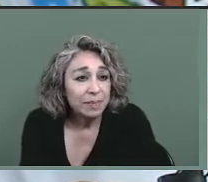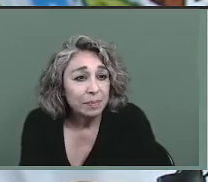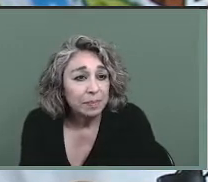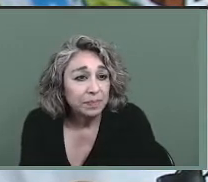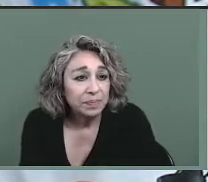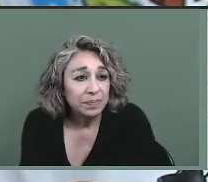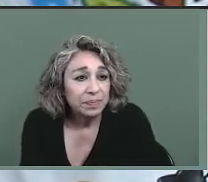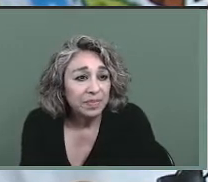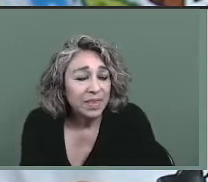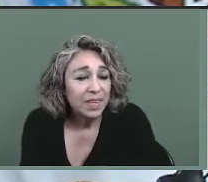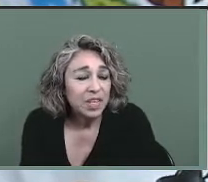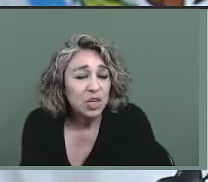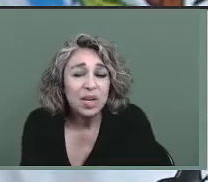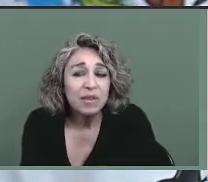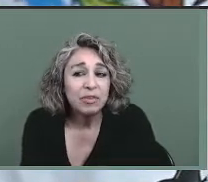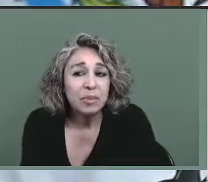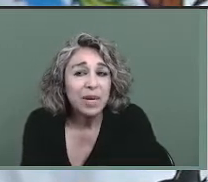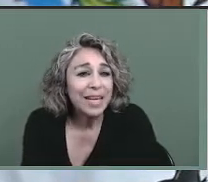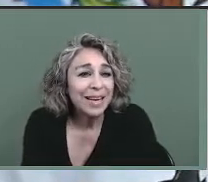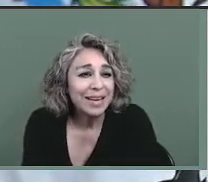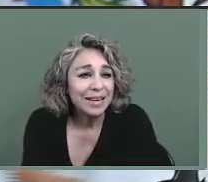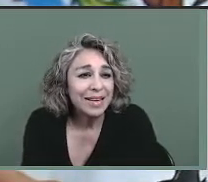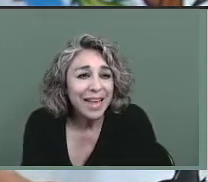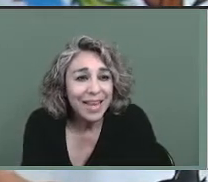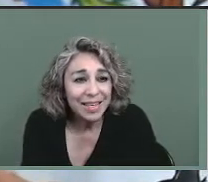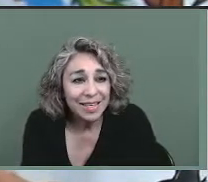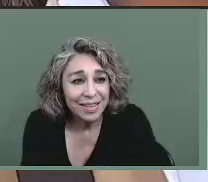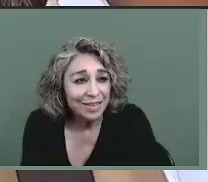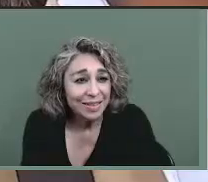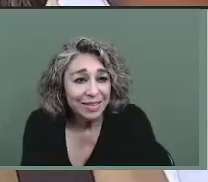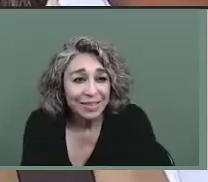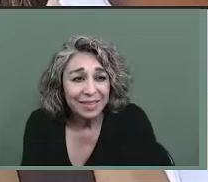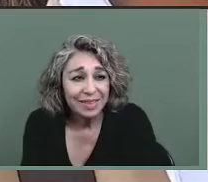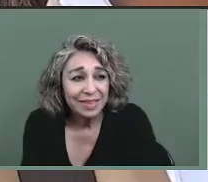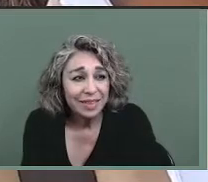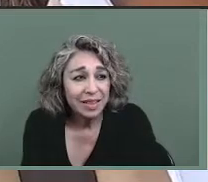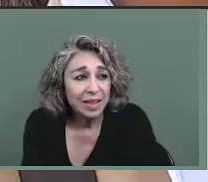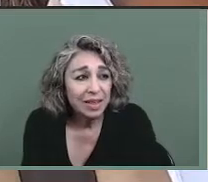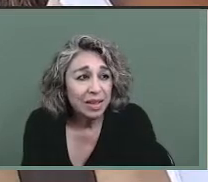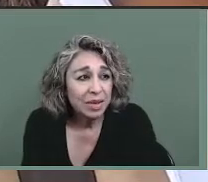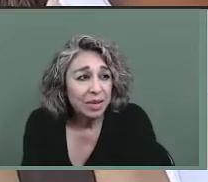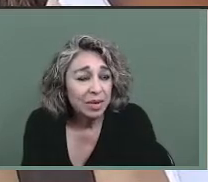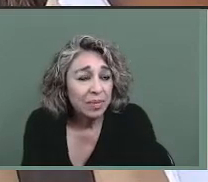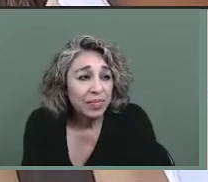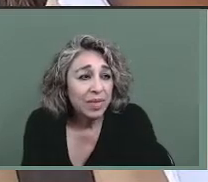it. There's no need for putting it in debt.